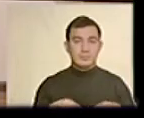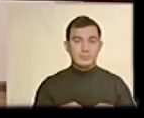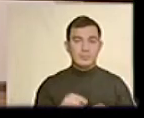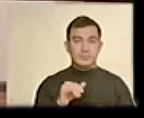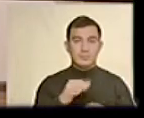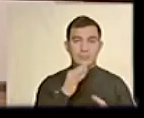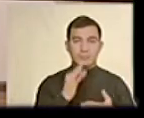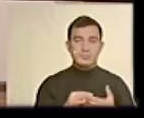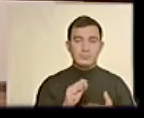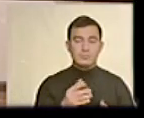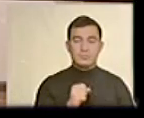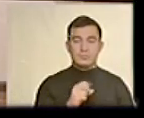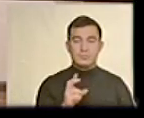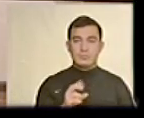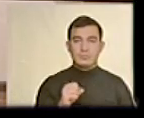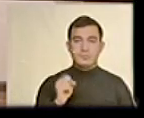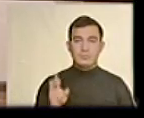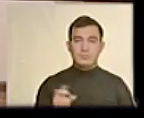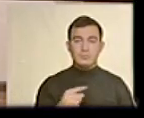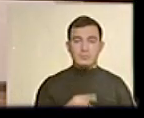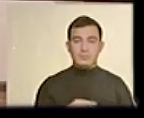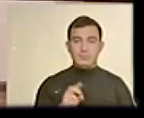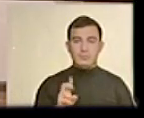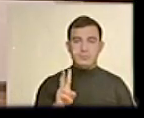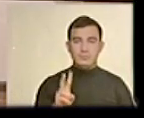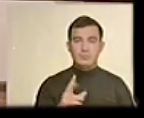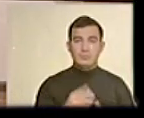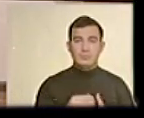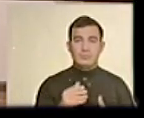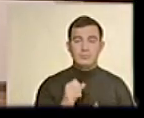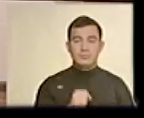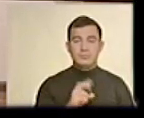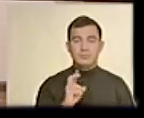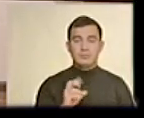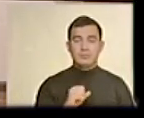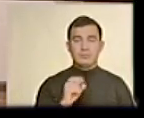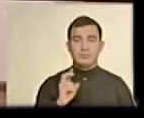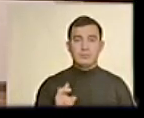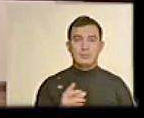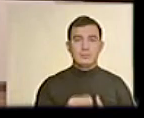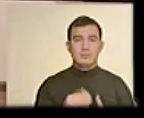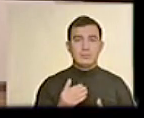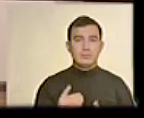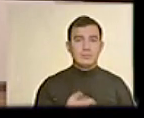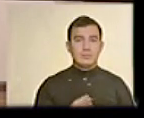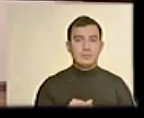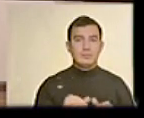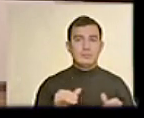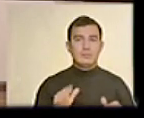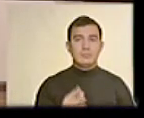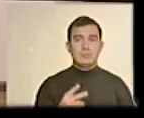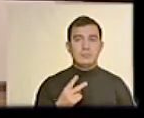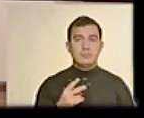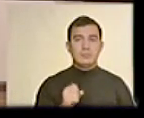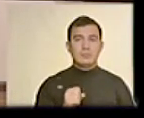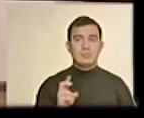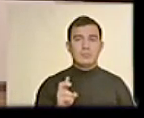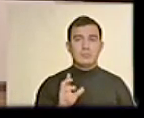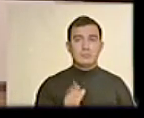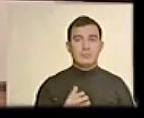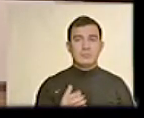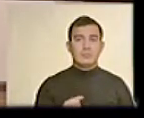ab ab, ya'ni o'xshash xadlar. Ab ni ab ga qo'shsak 2ab hosil bo'ladi. Demak,